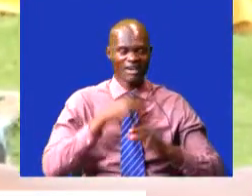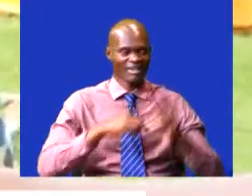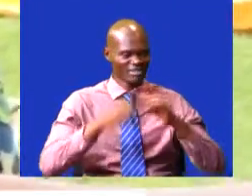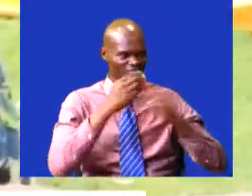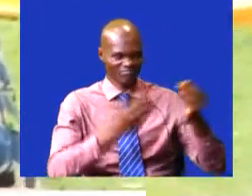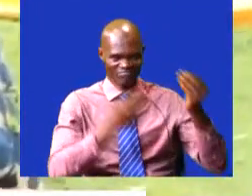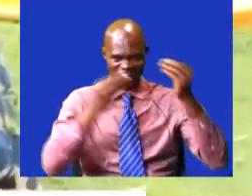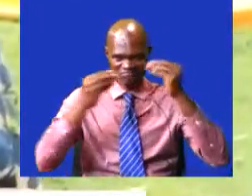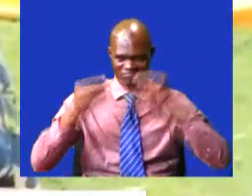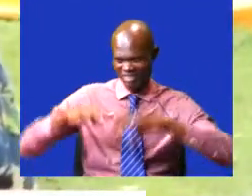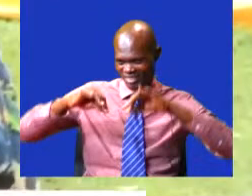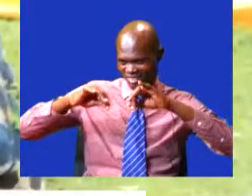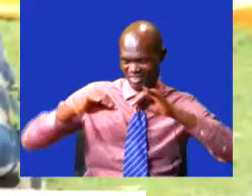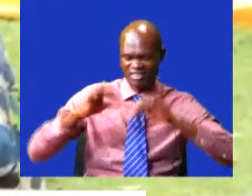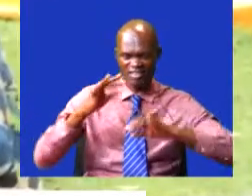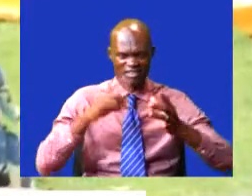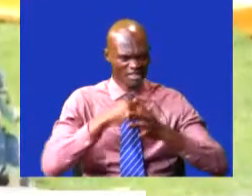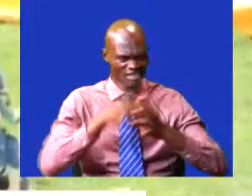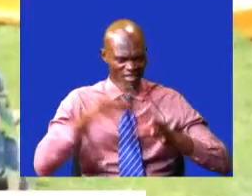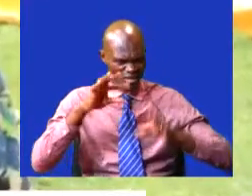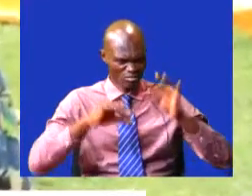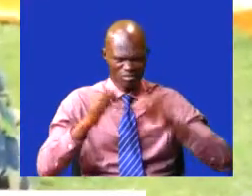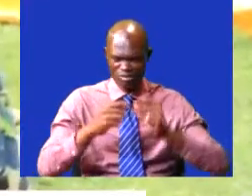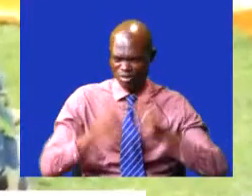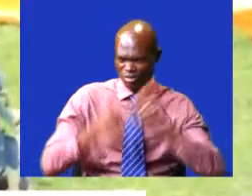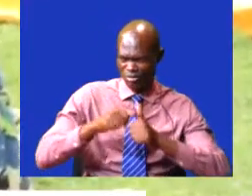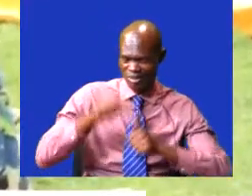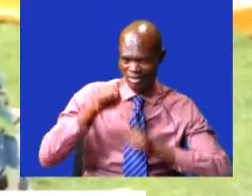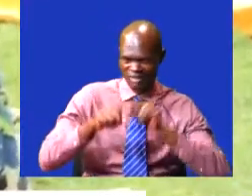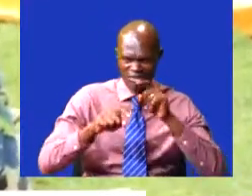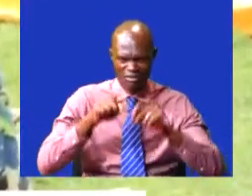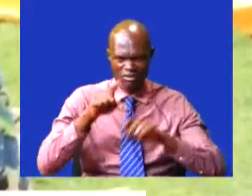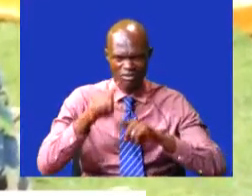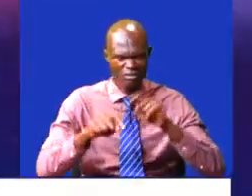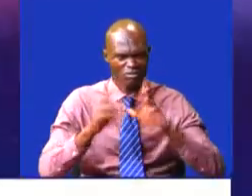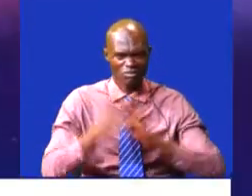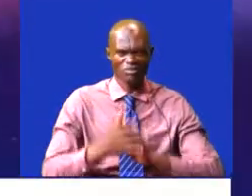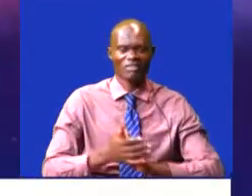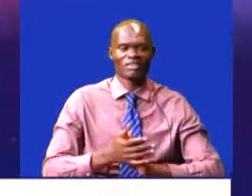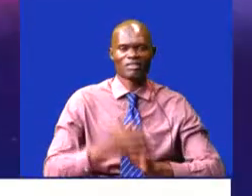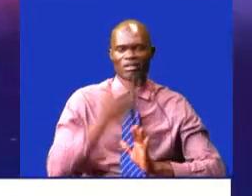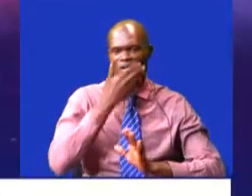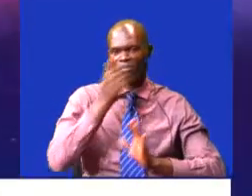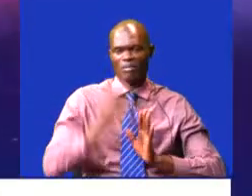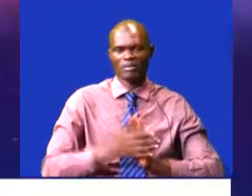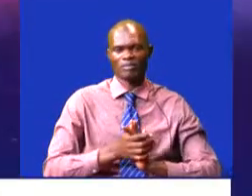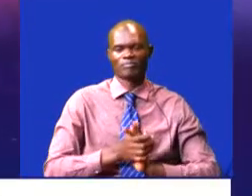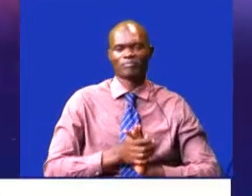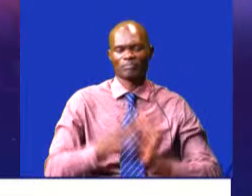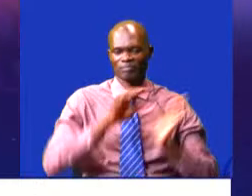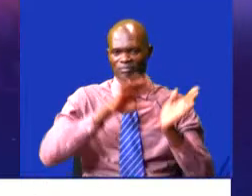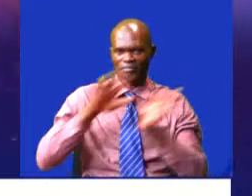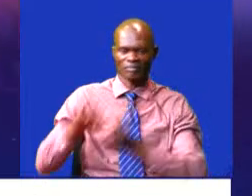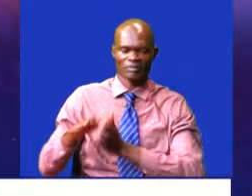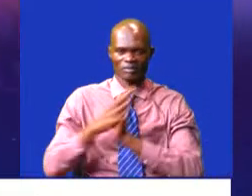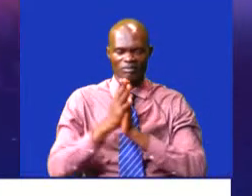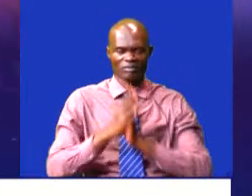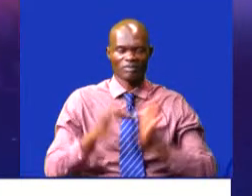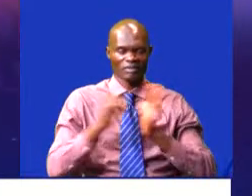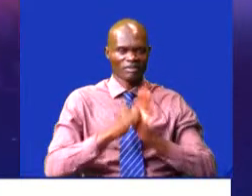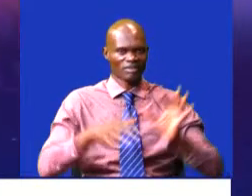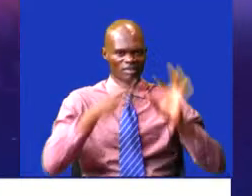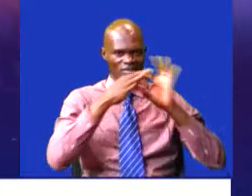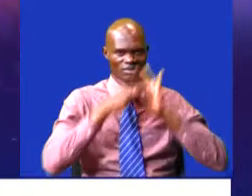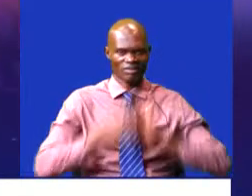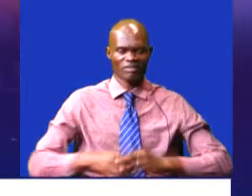udongo waende wapime one mbegu gani inaweza taili udongo yako. Iwete mokoto eniru